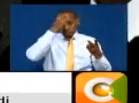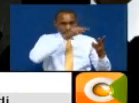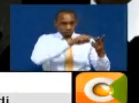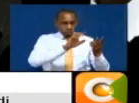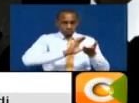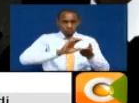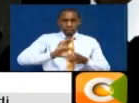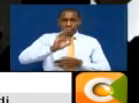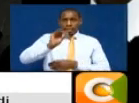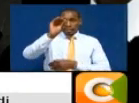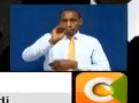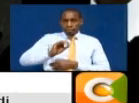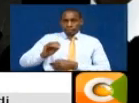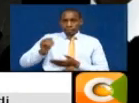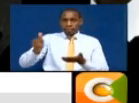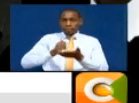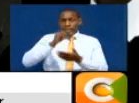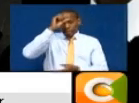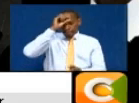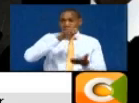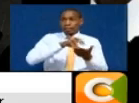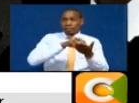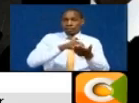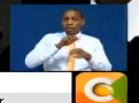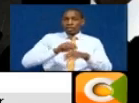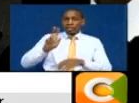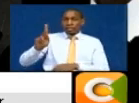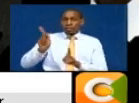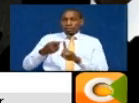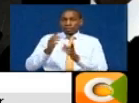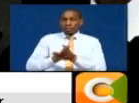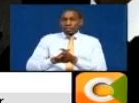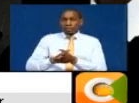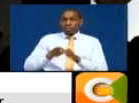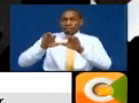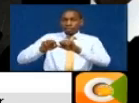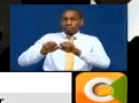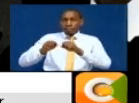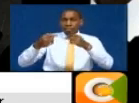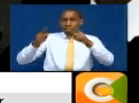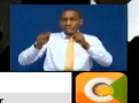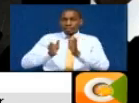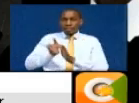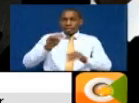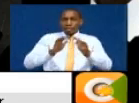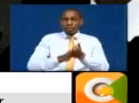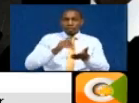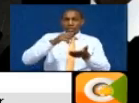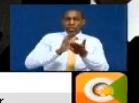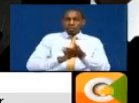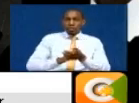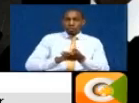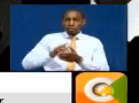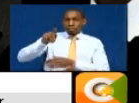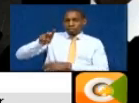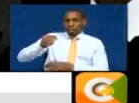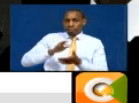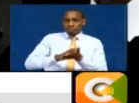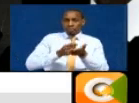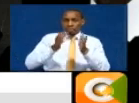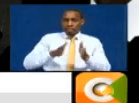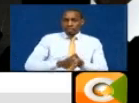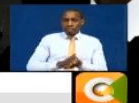be allocated 30% of the appointive government positions should Kenya Kwanza win in the August polls. This includes the prime cabinet secretary and